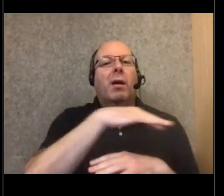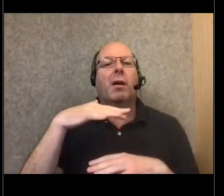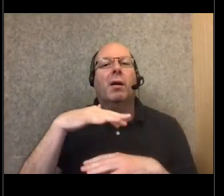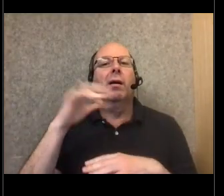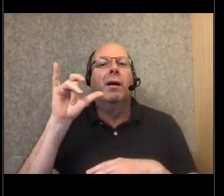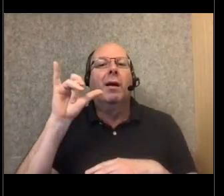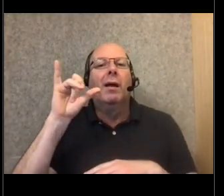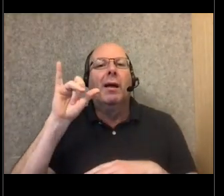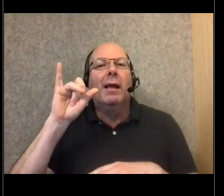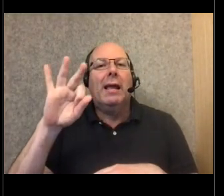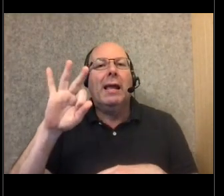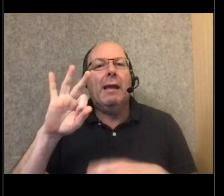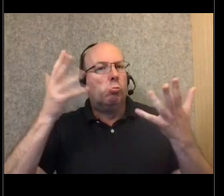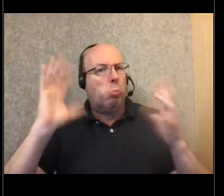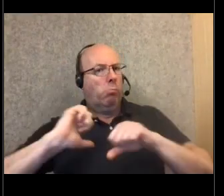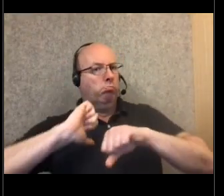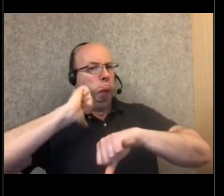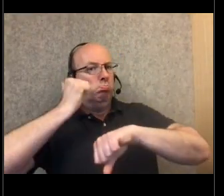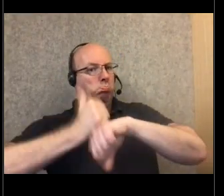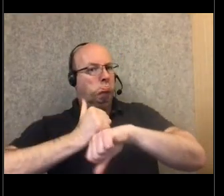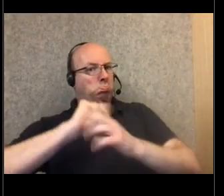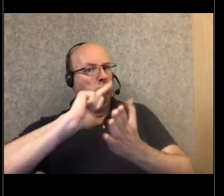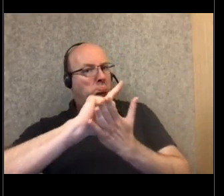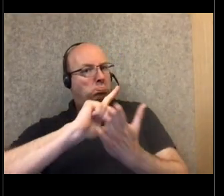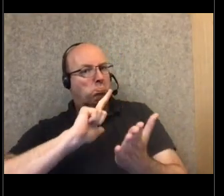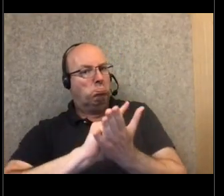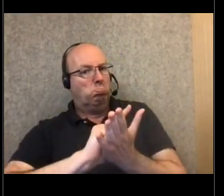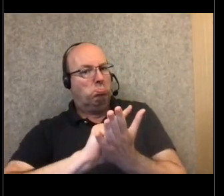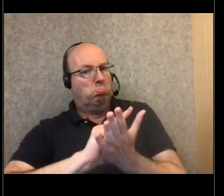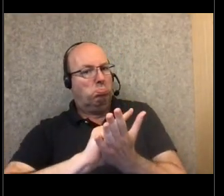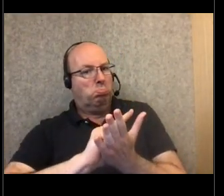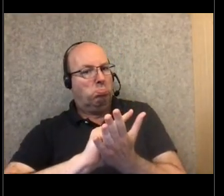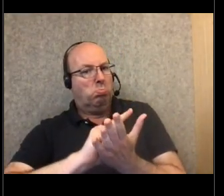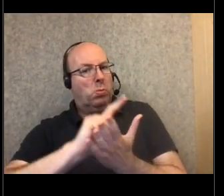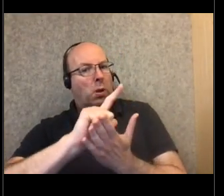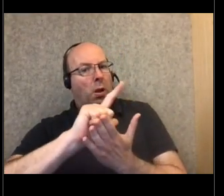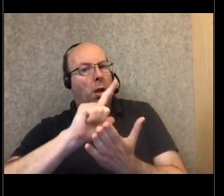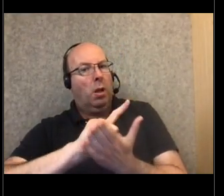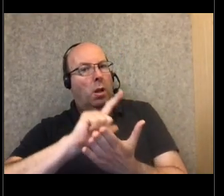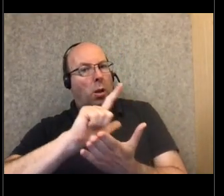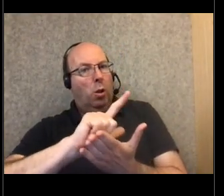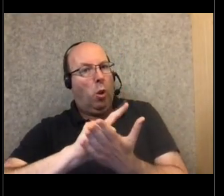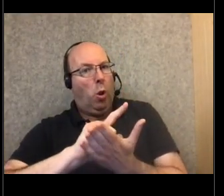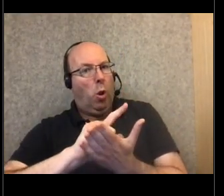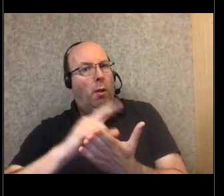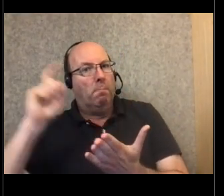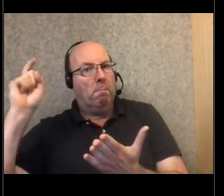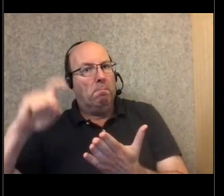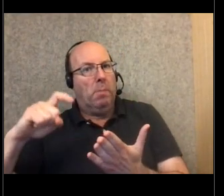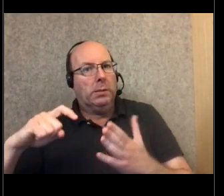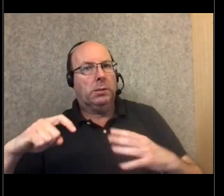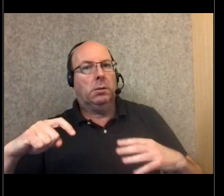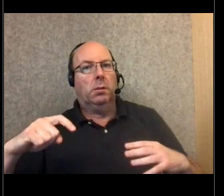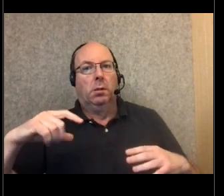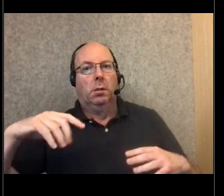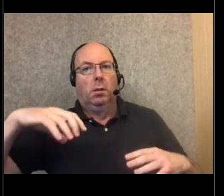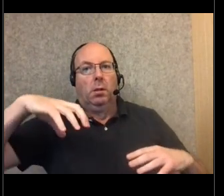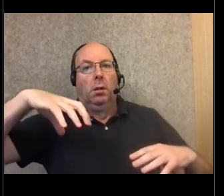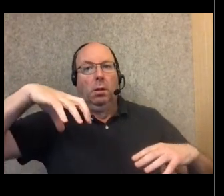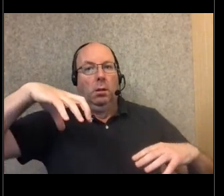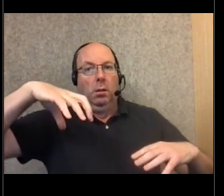or regulation requires the lowest finished floor or other structural member to be